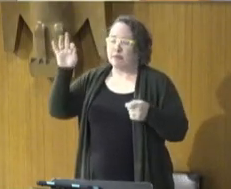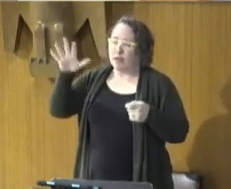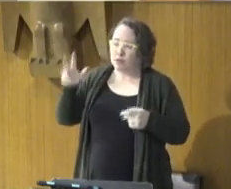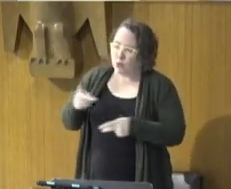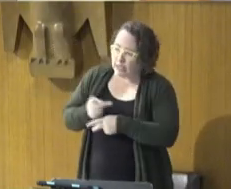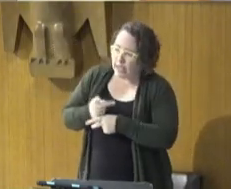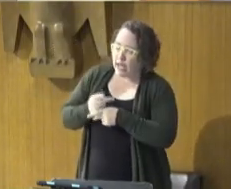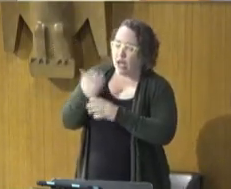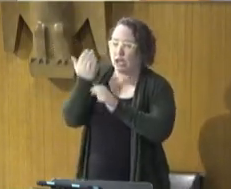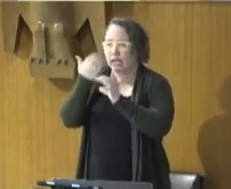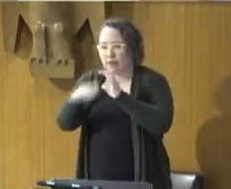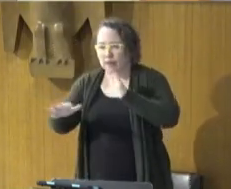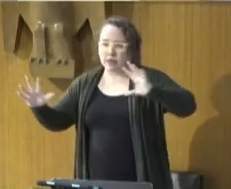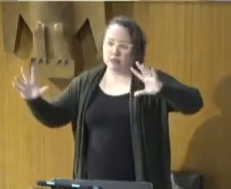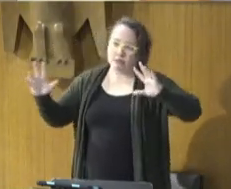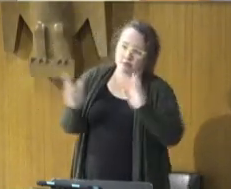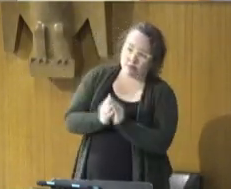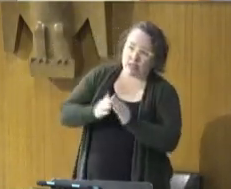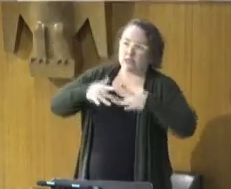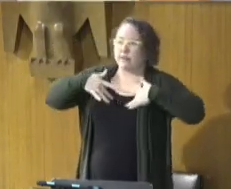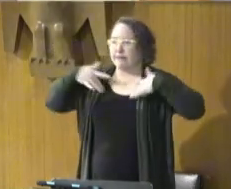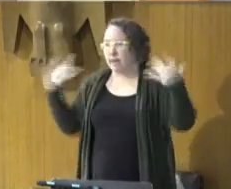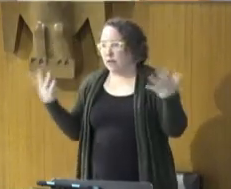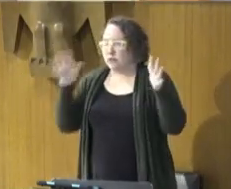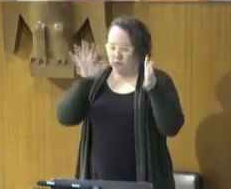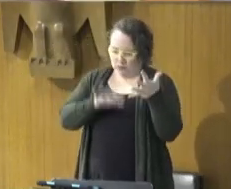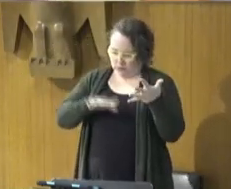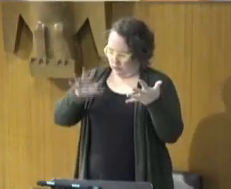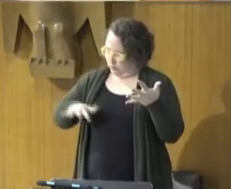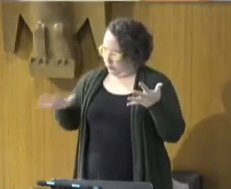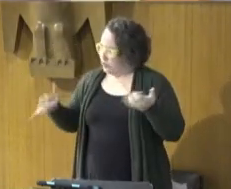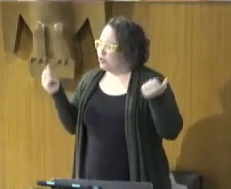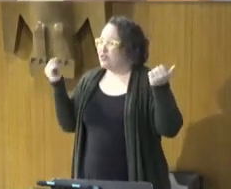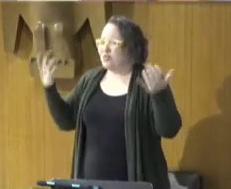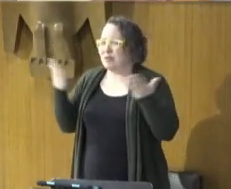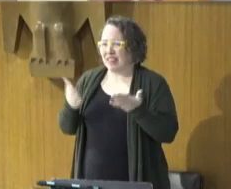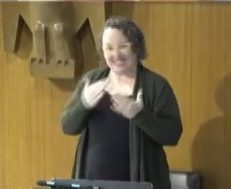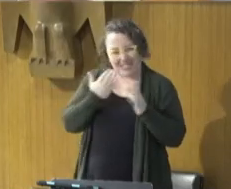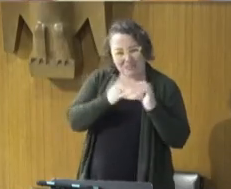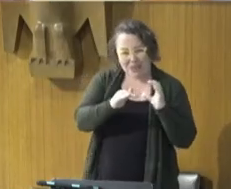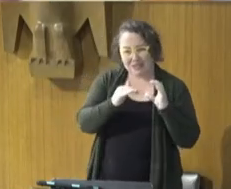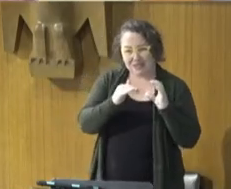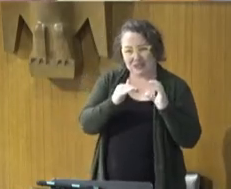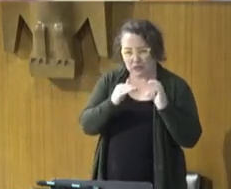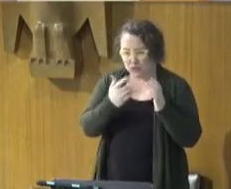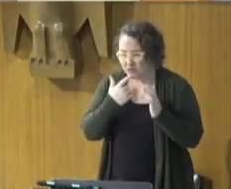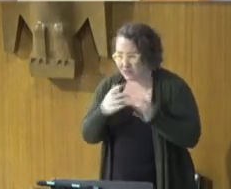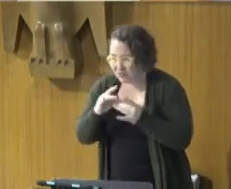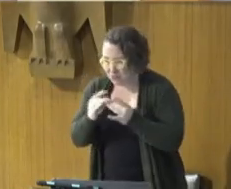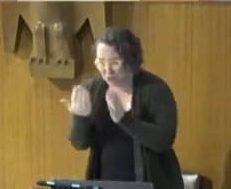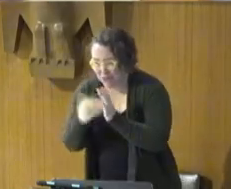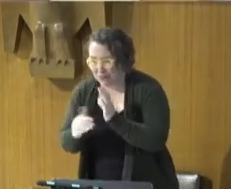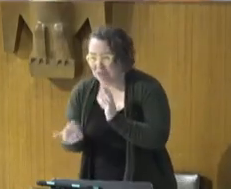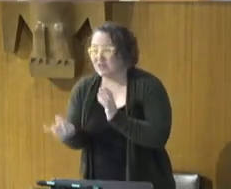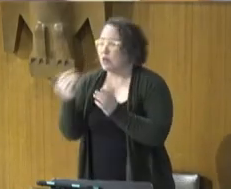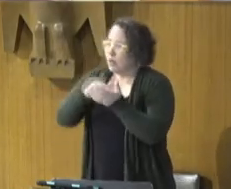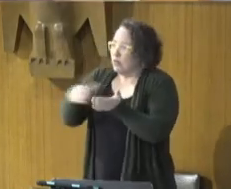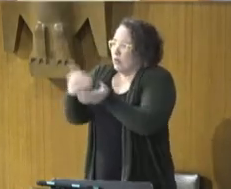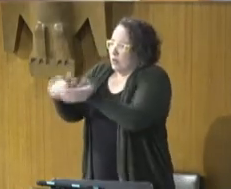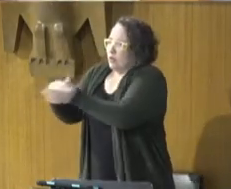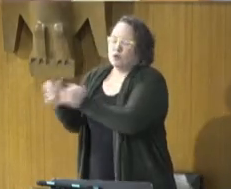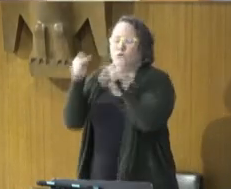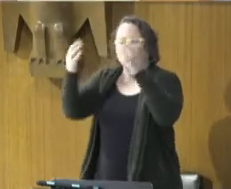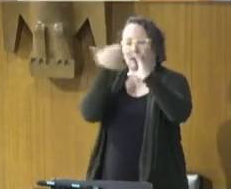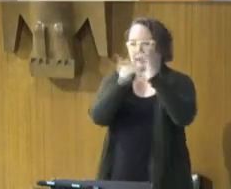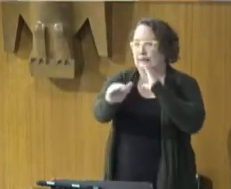emails and meetings and events and emails. And did I say emails? That besides the